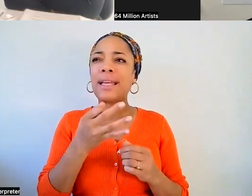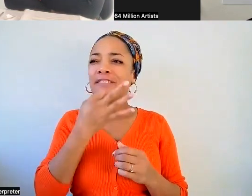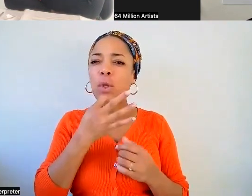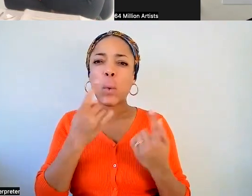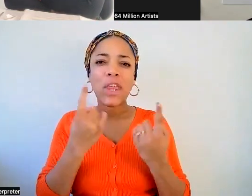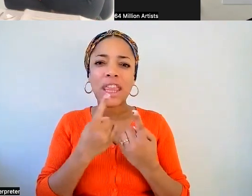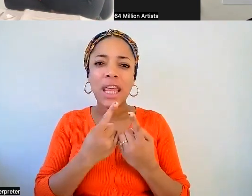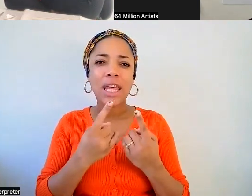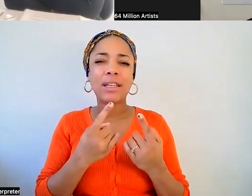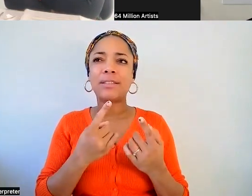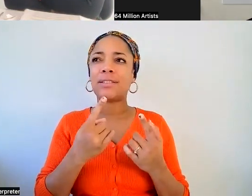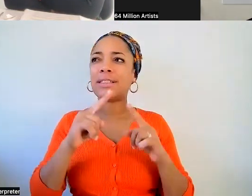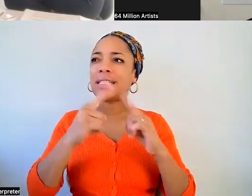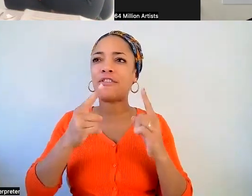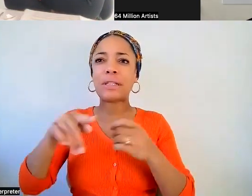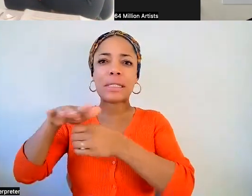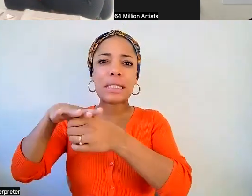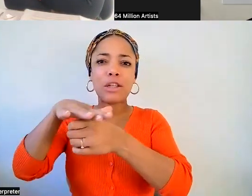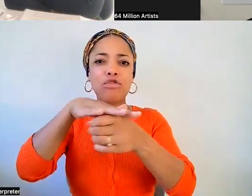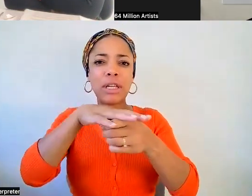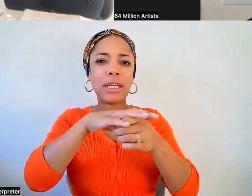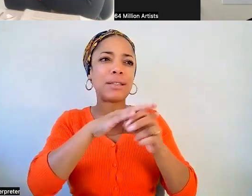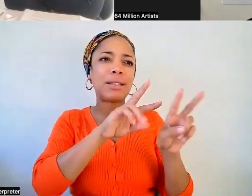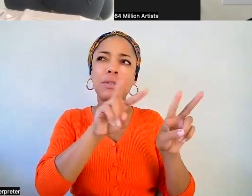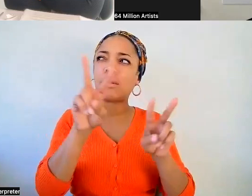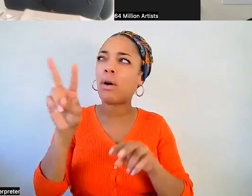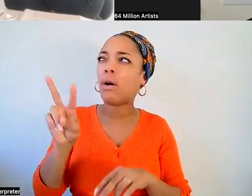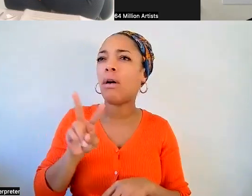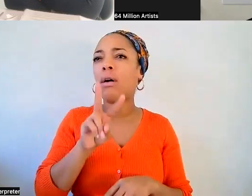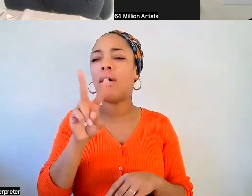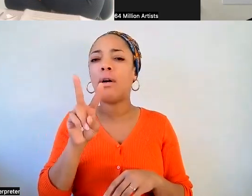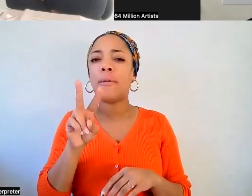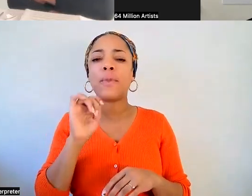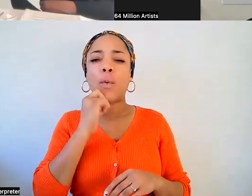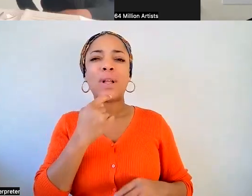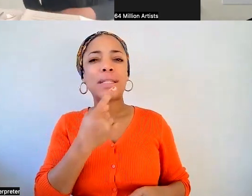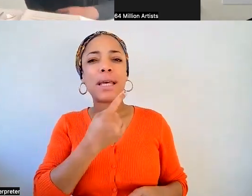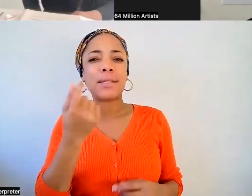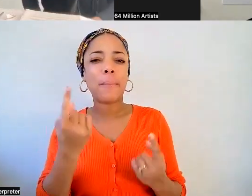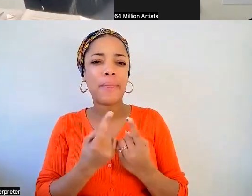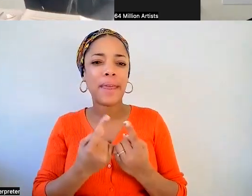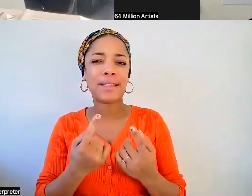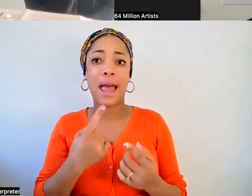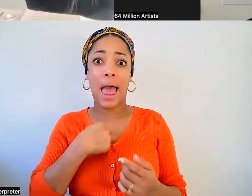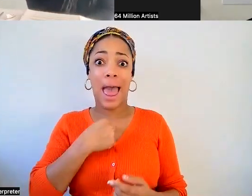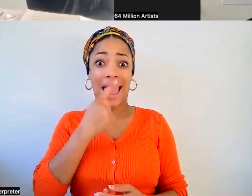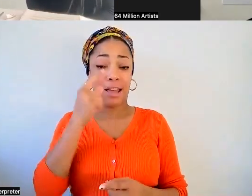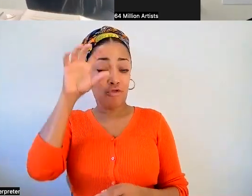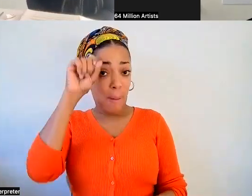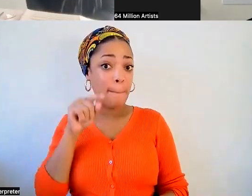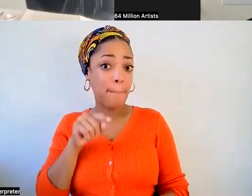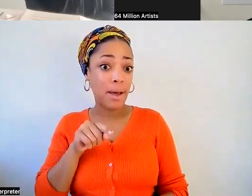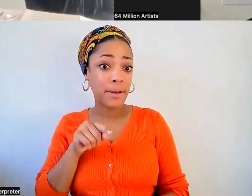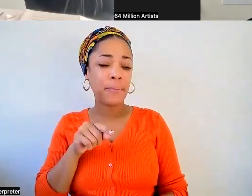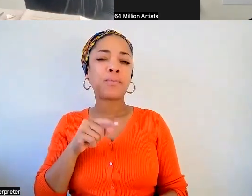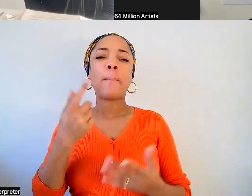several scenes or something like that. I'm going to mention some things that I can remember in a minute. But to